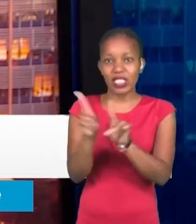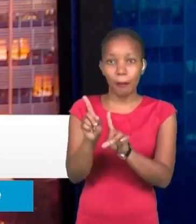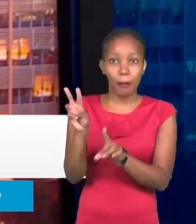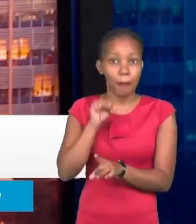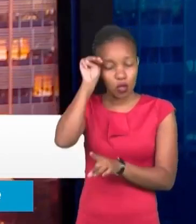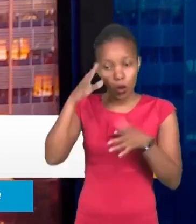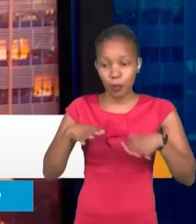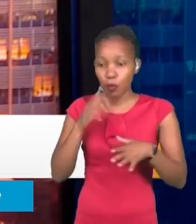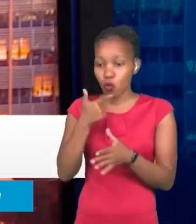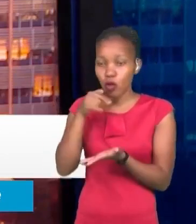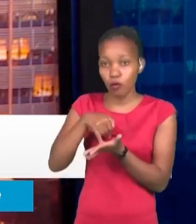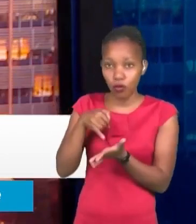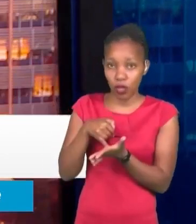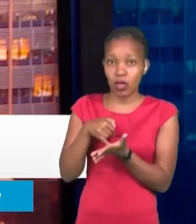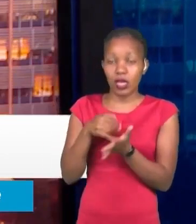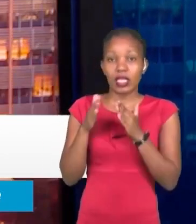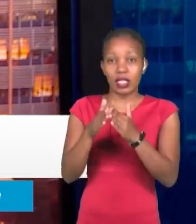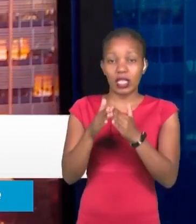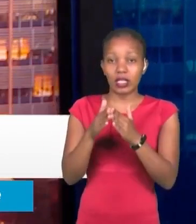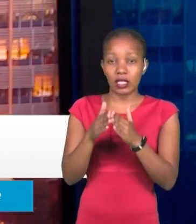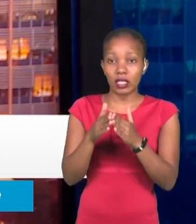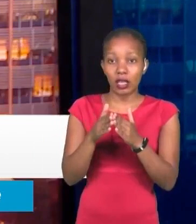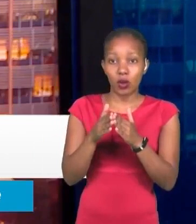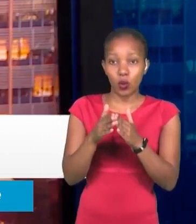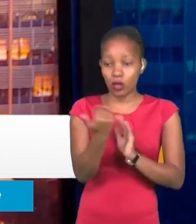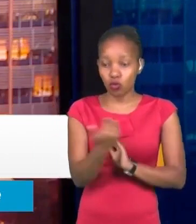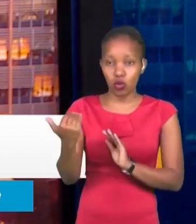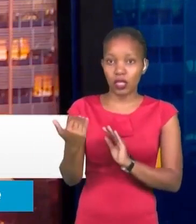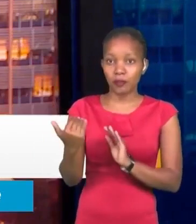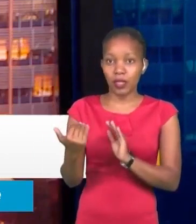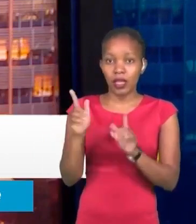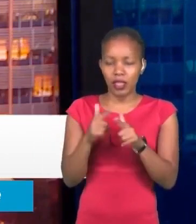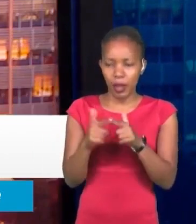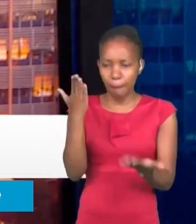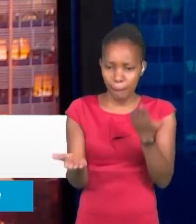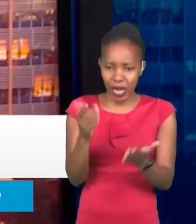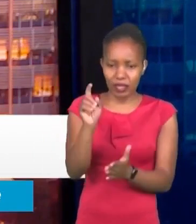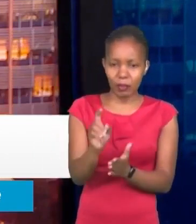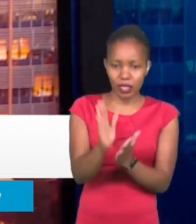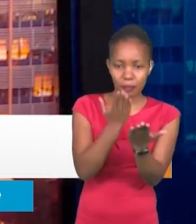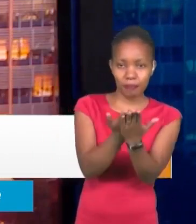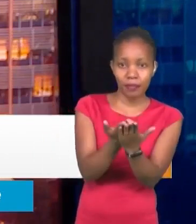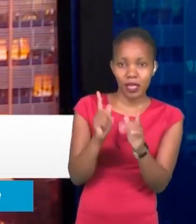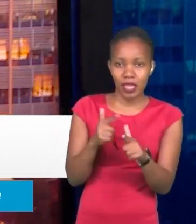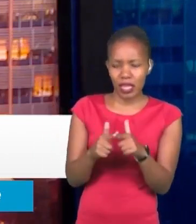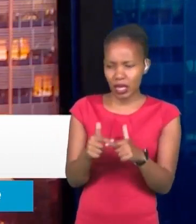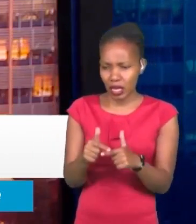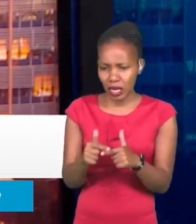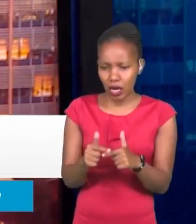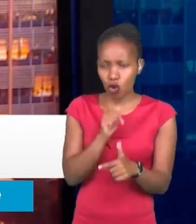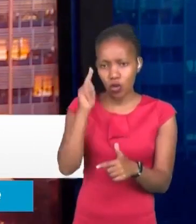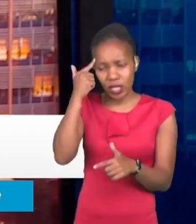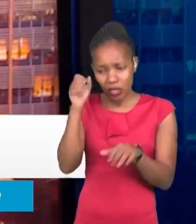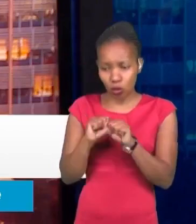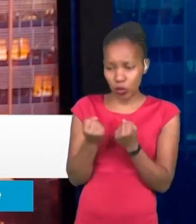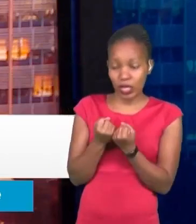engage in sex with minors. But of course, there should be a way of balancing the application of this so that it is not seen that the